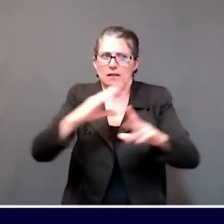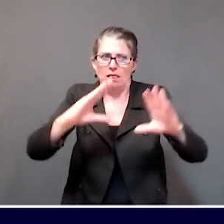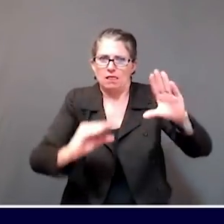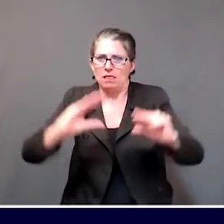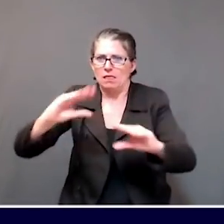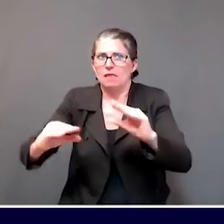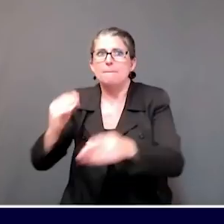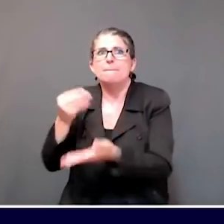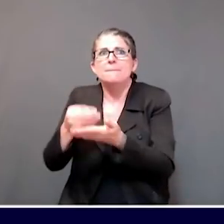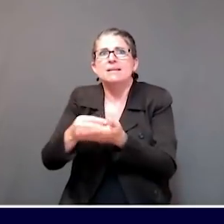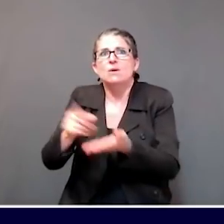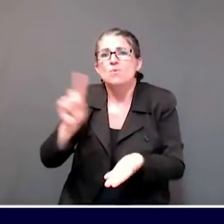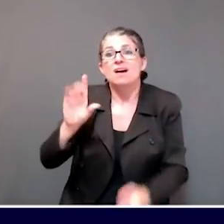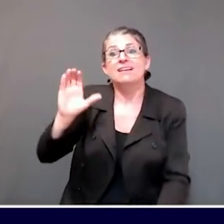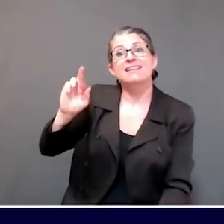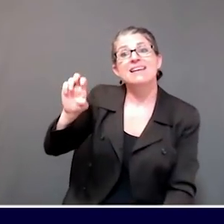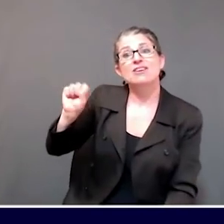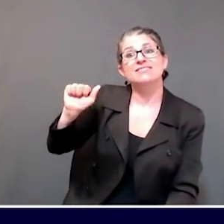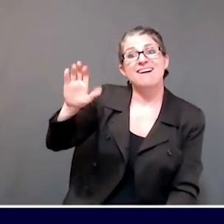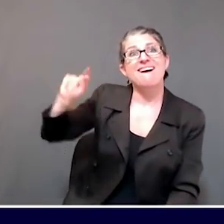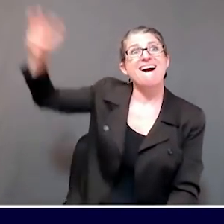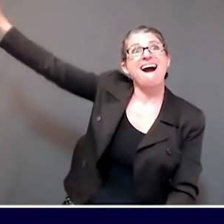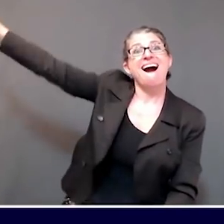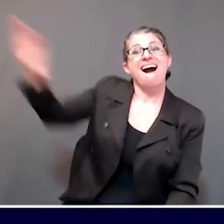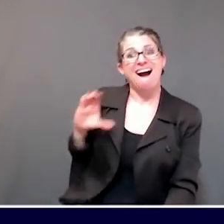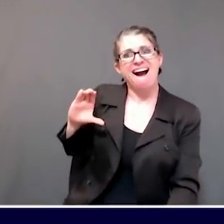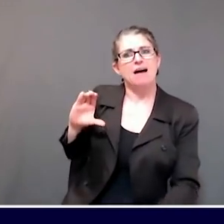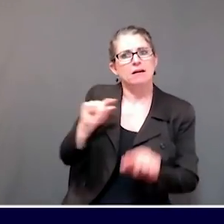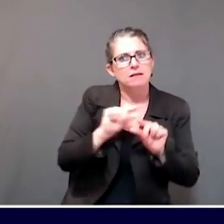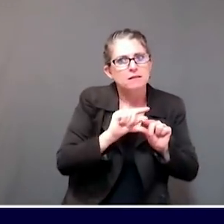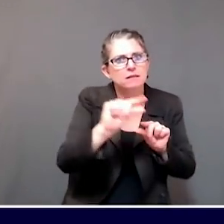make sure we don't someday down the road have to cut.